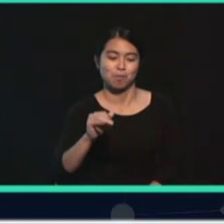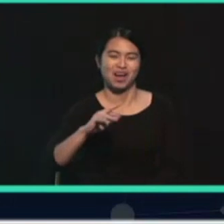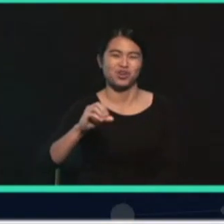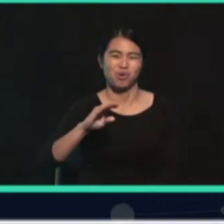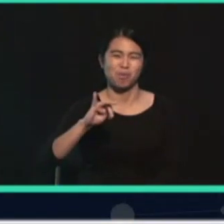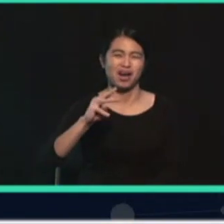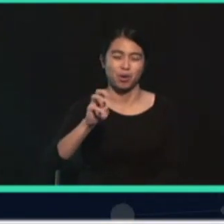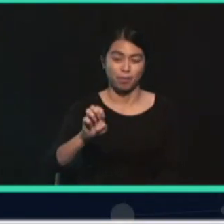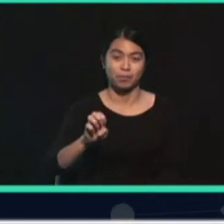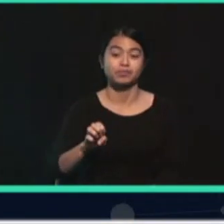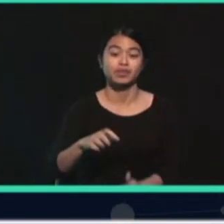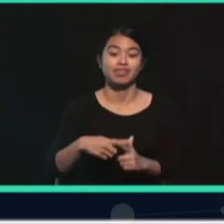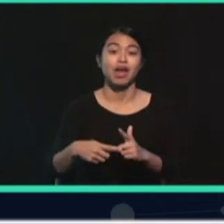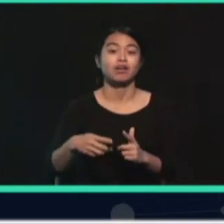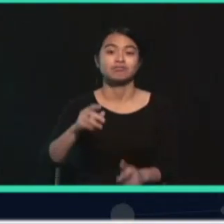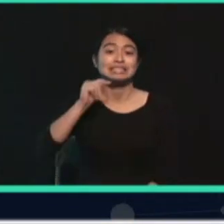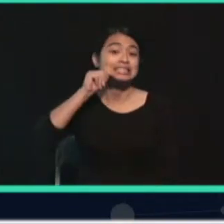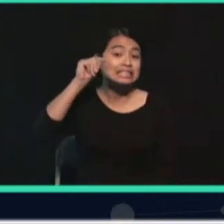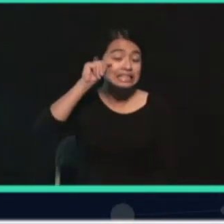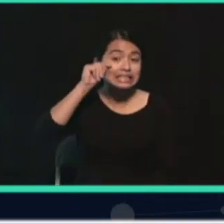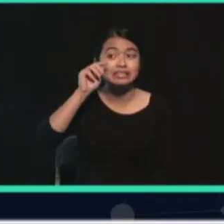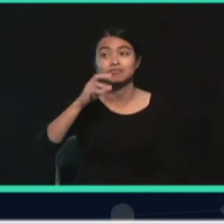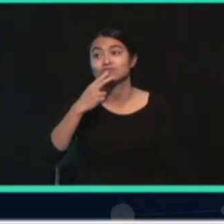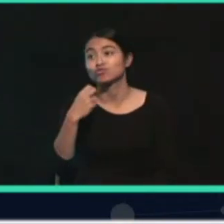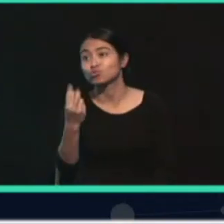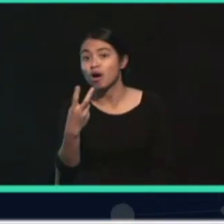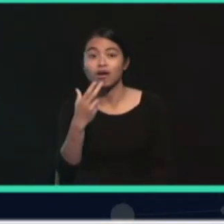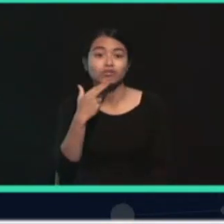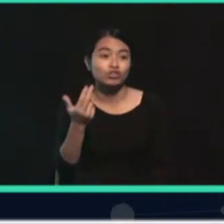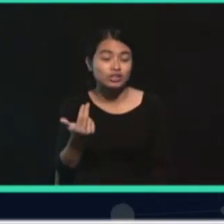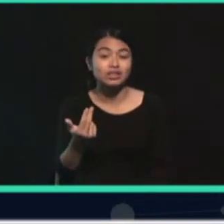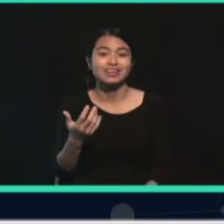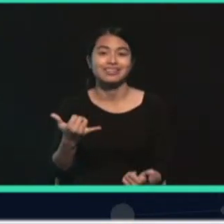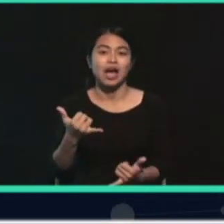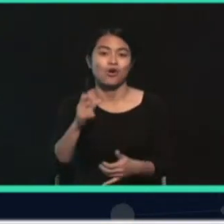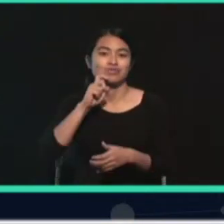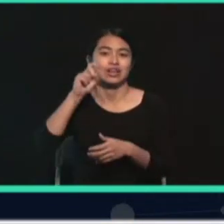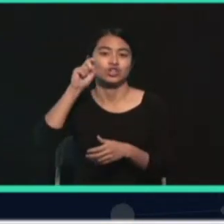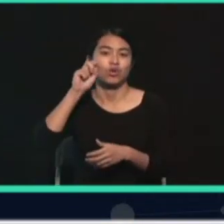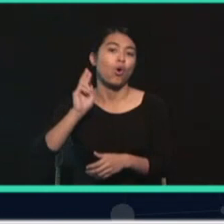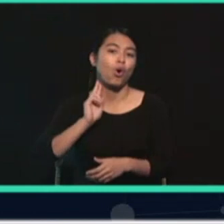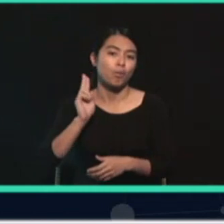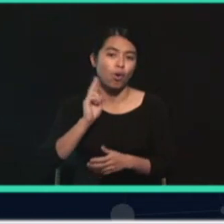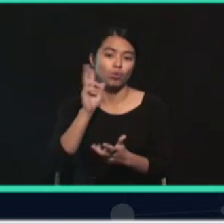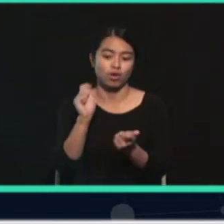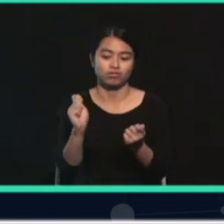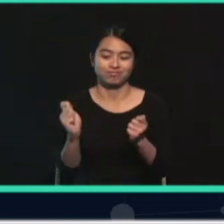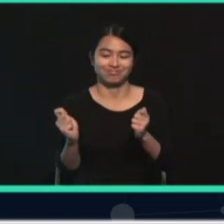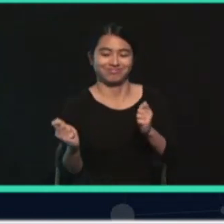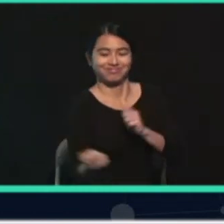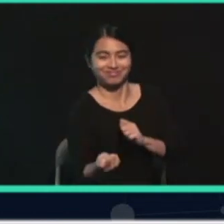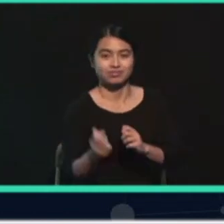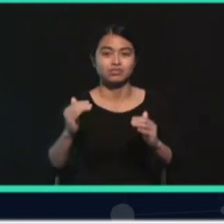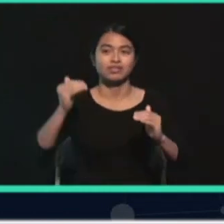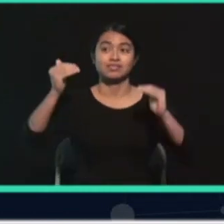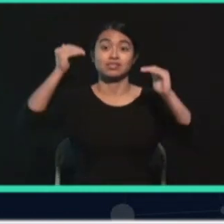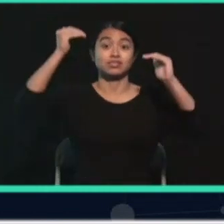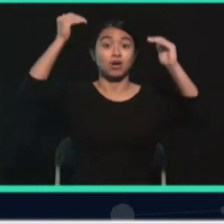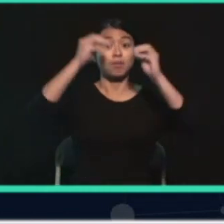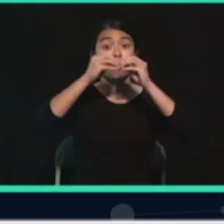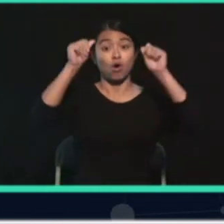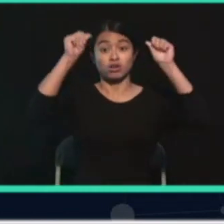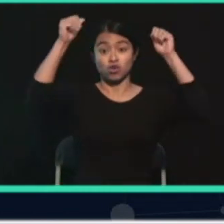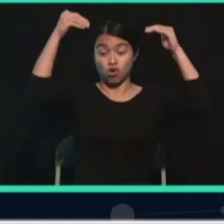sexual maturation, and here comes another sexual hormones that influence your microbiome. And in adulthood, you develop this